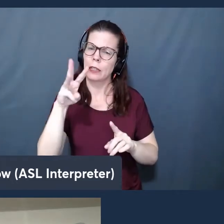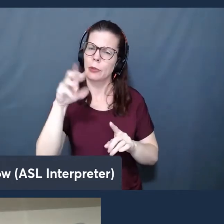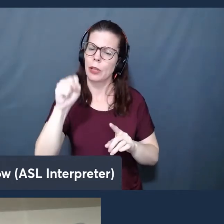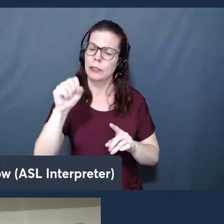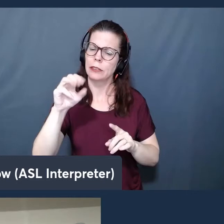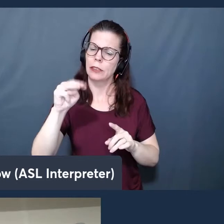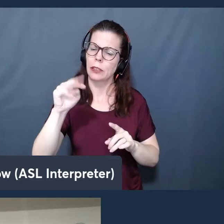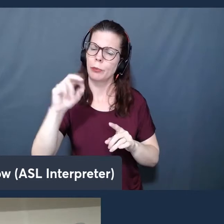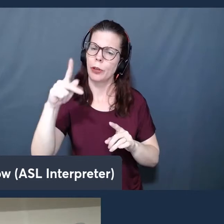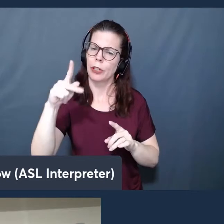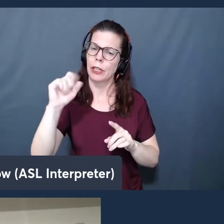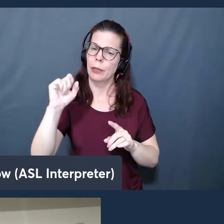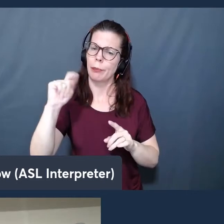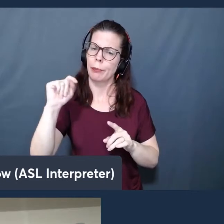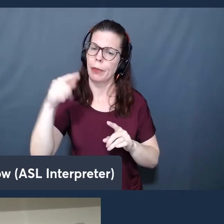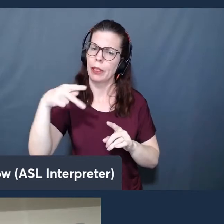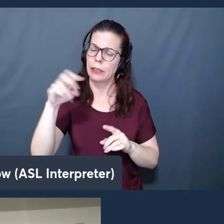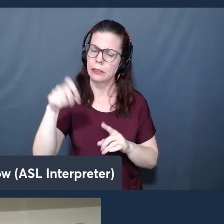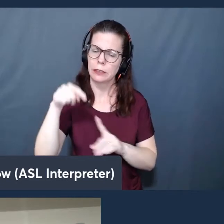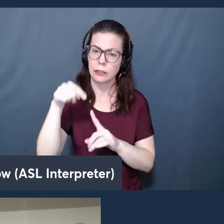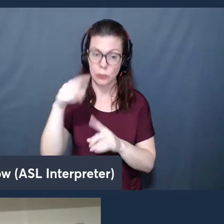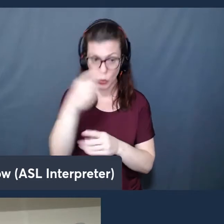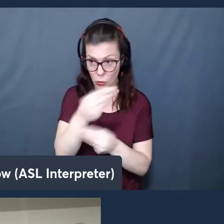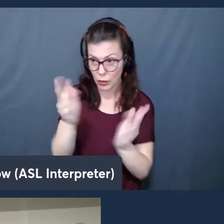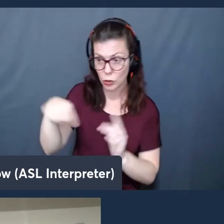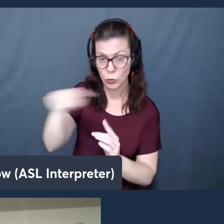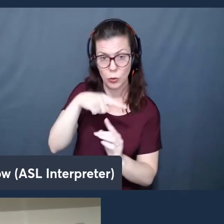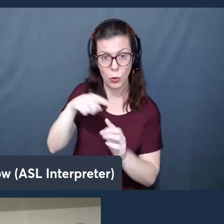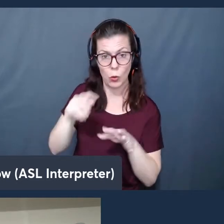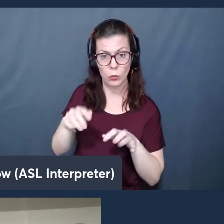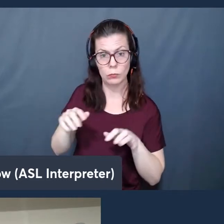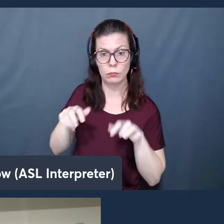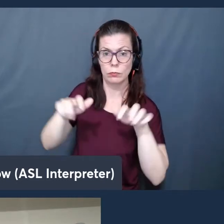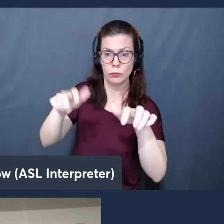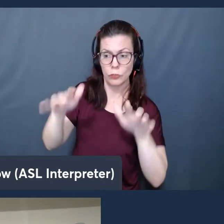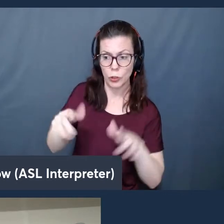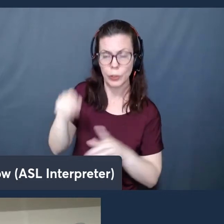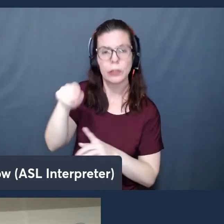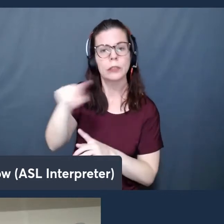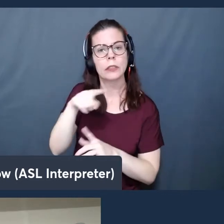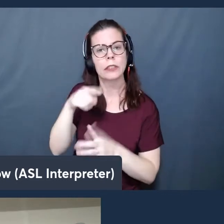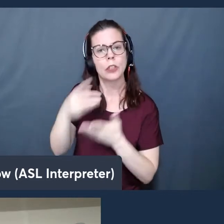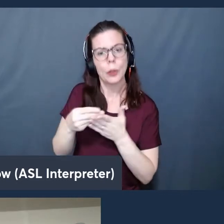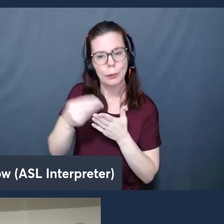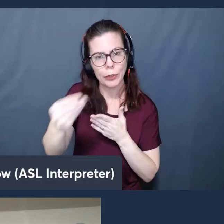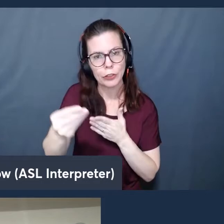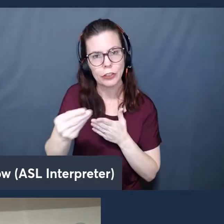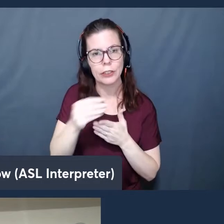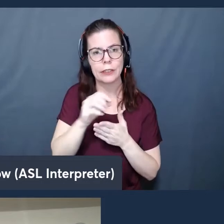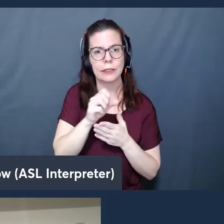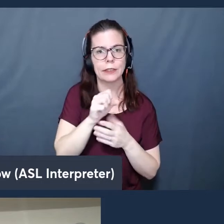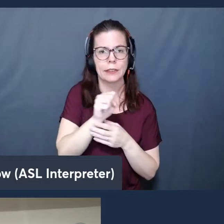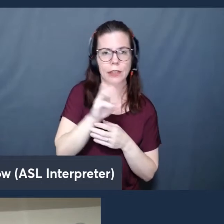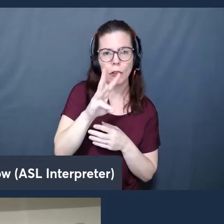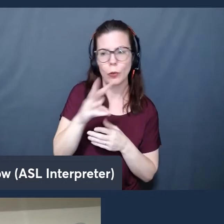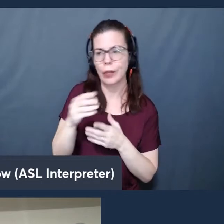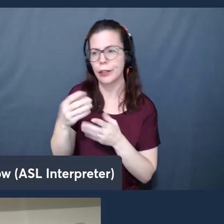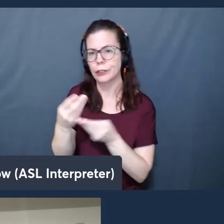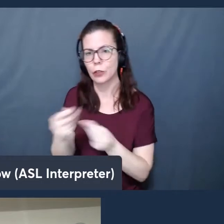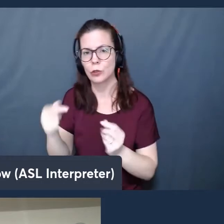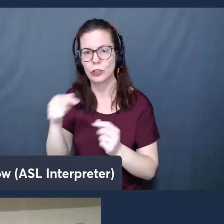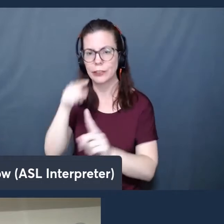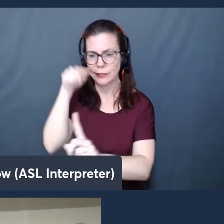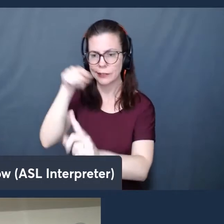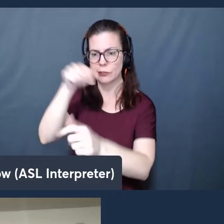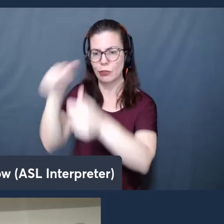just for the folks out there, AWS Marketplace is a place where you can purchase, buy solutions, software directly within your AWS